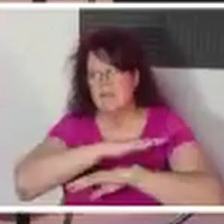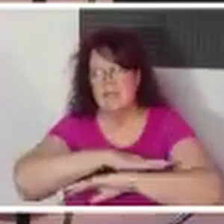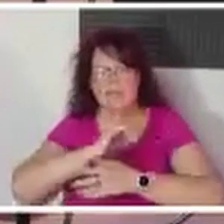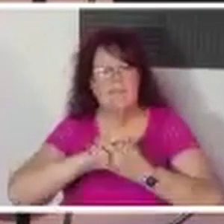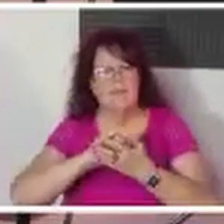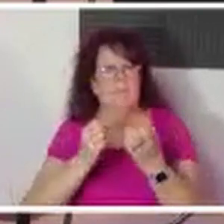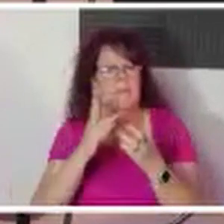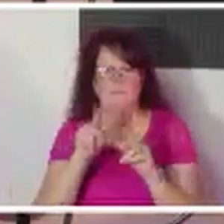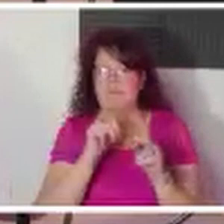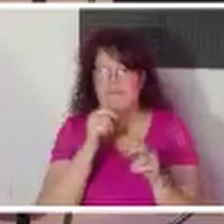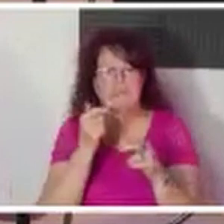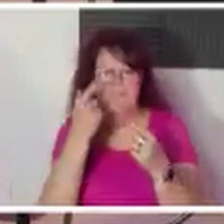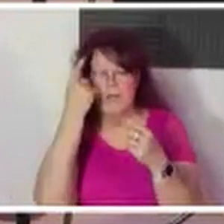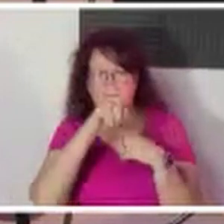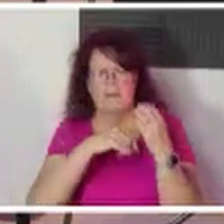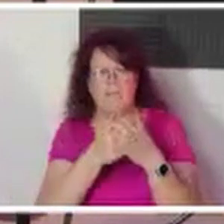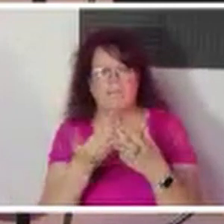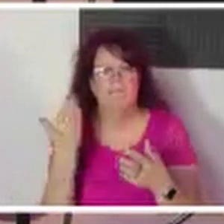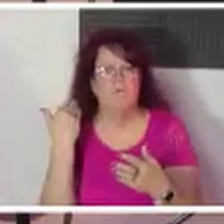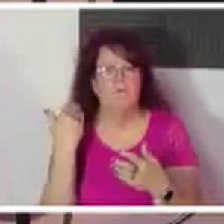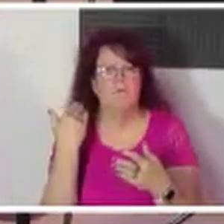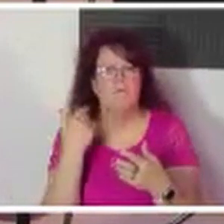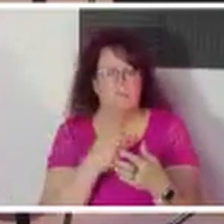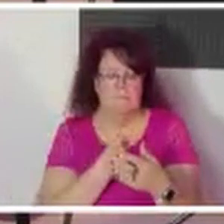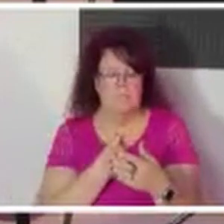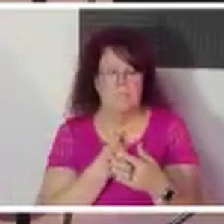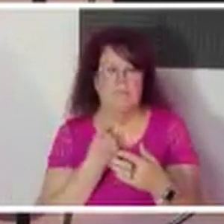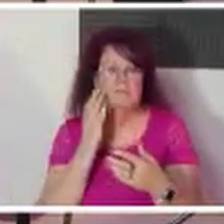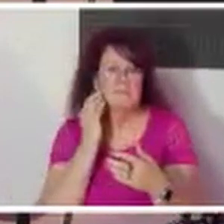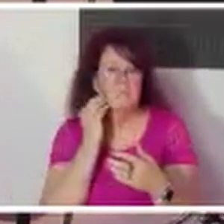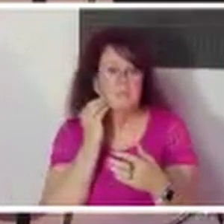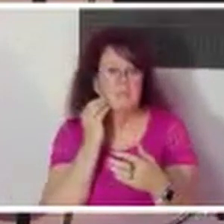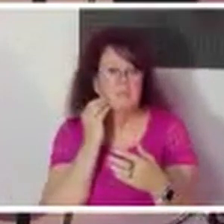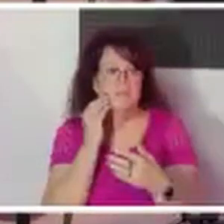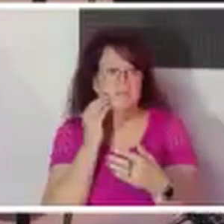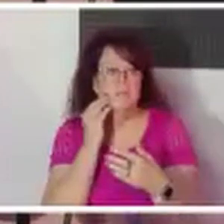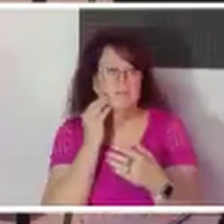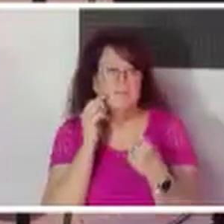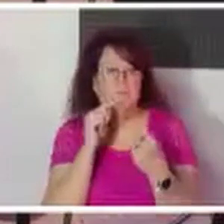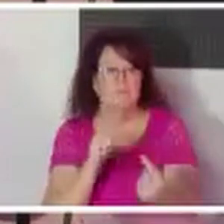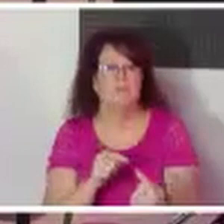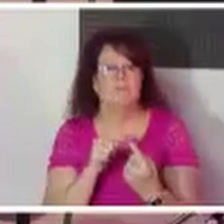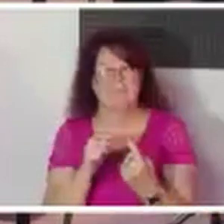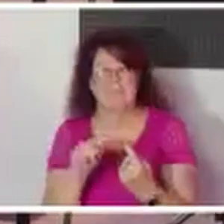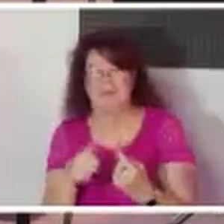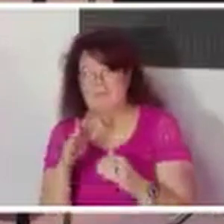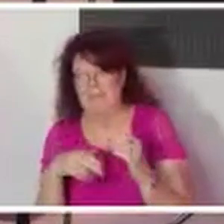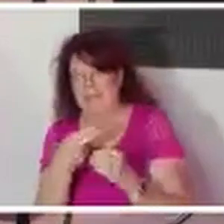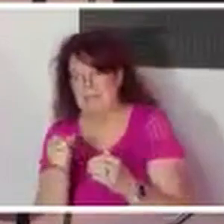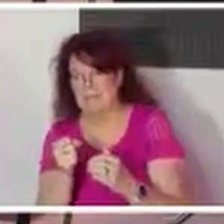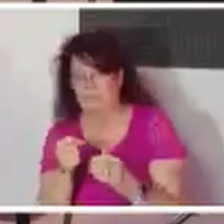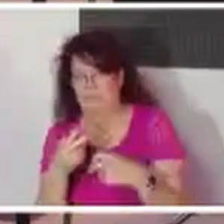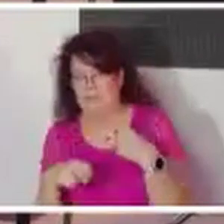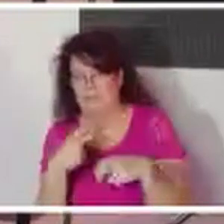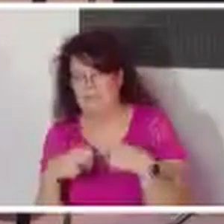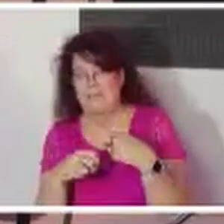them had never really considered. And myself, I hadn't experienced much hardship aside from the instability of high school. I'd grown